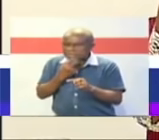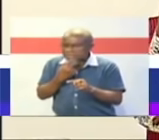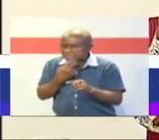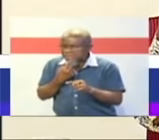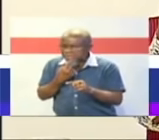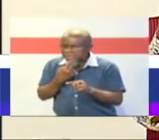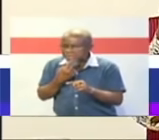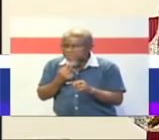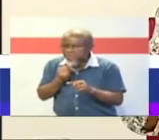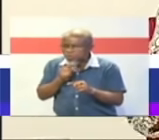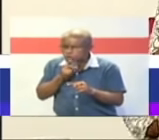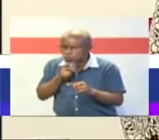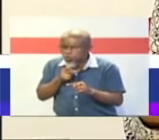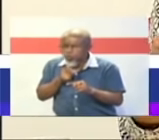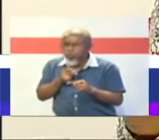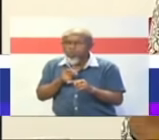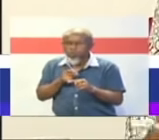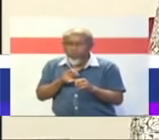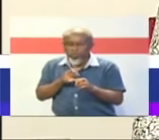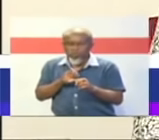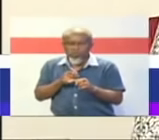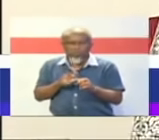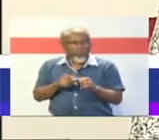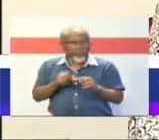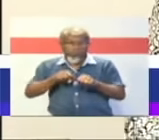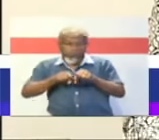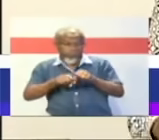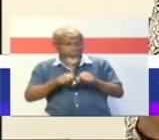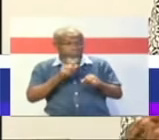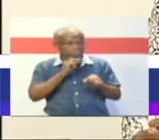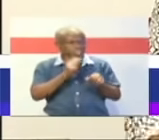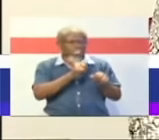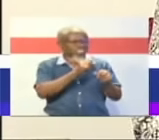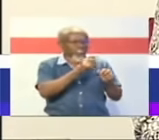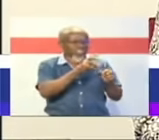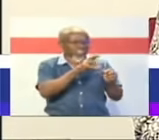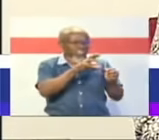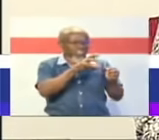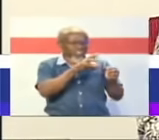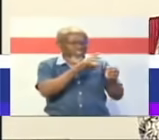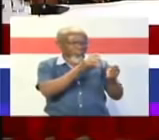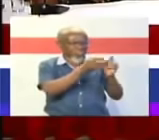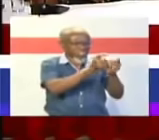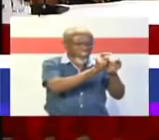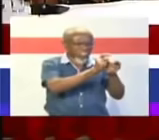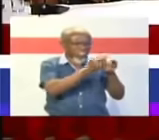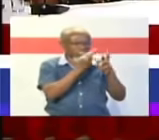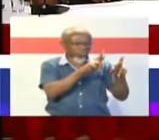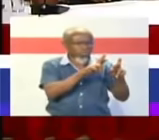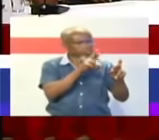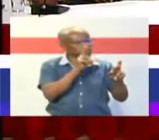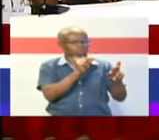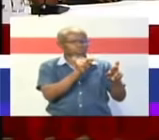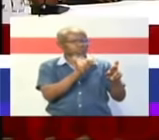misinterpreted, and that is no longer, so there's nothing to retract from the lab. It is the report was